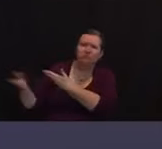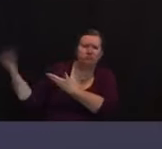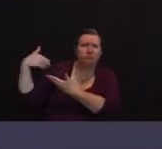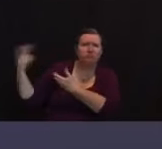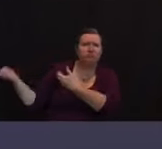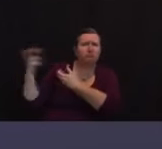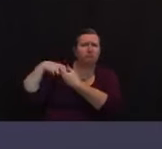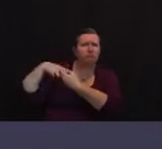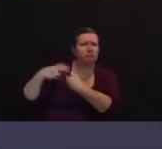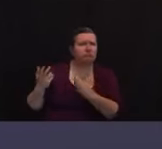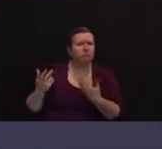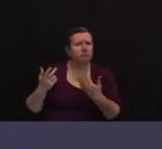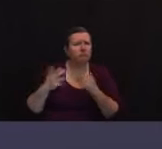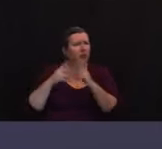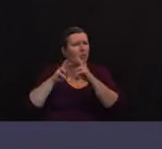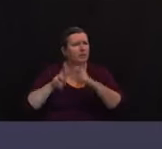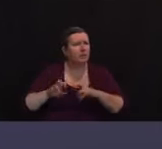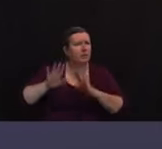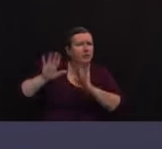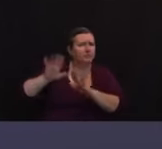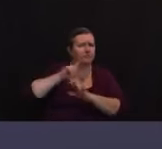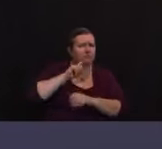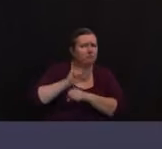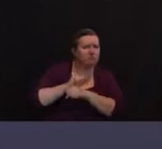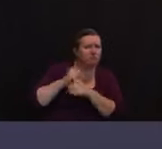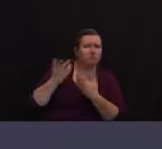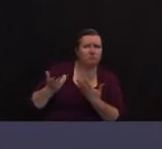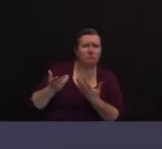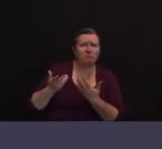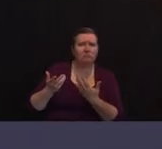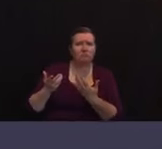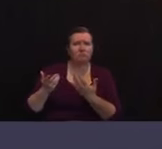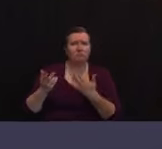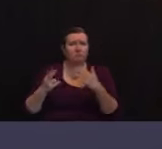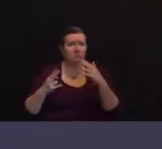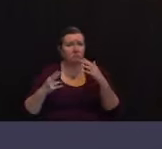assess that reality? If not the top, we are one of the top